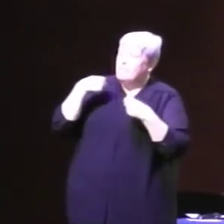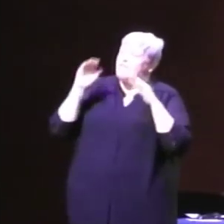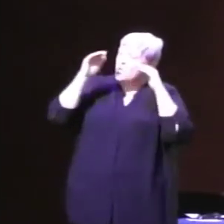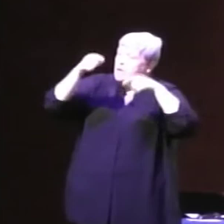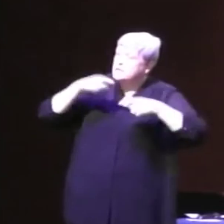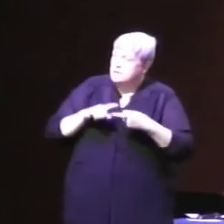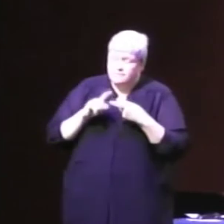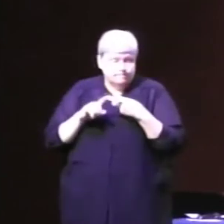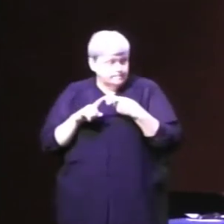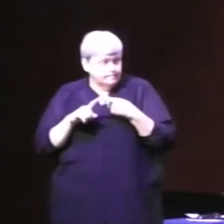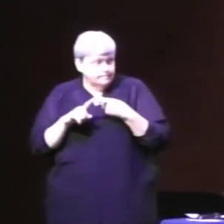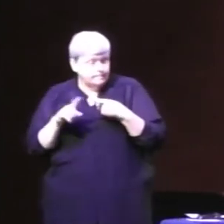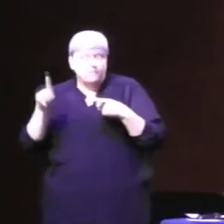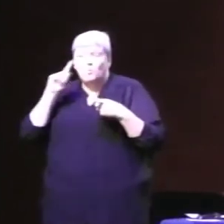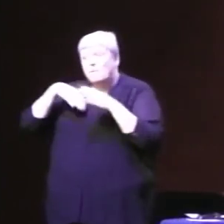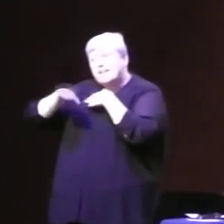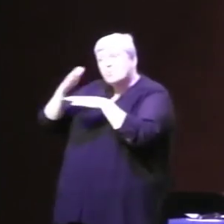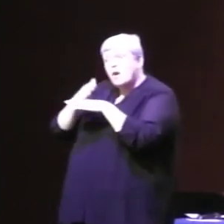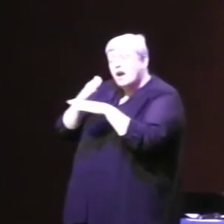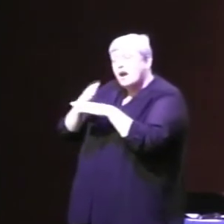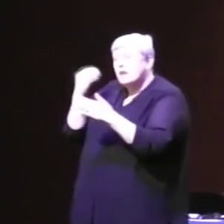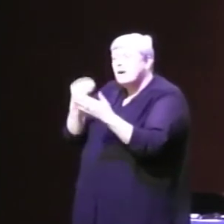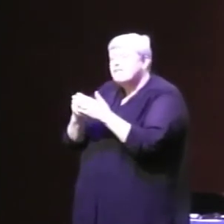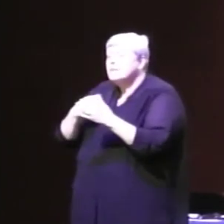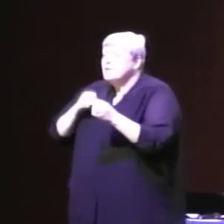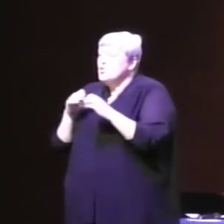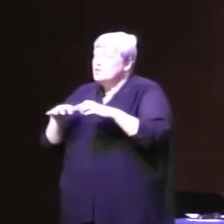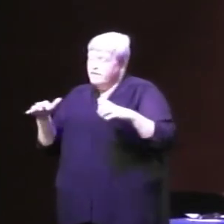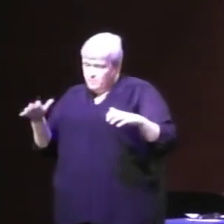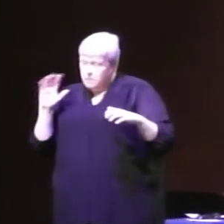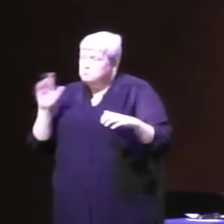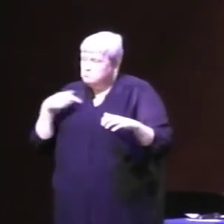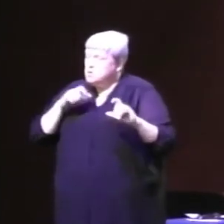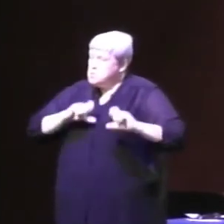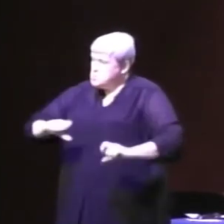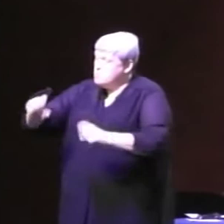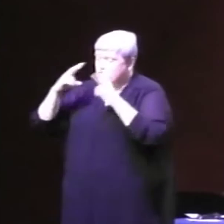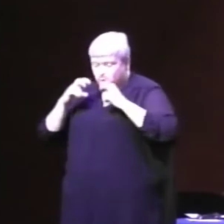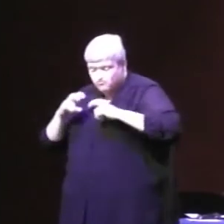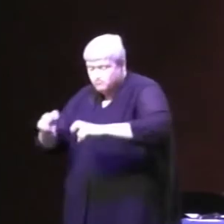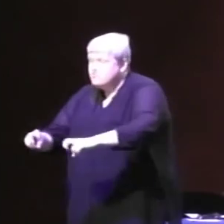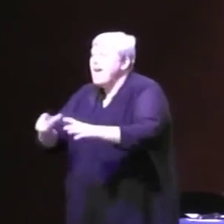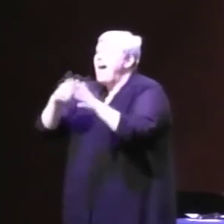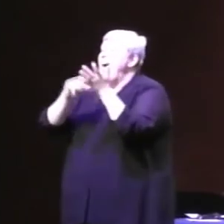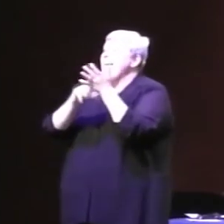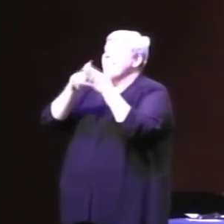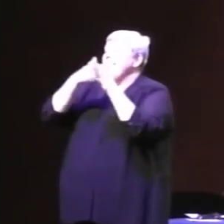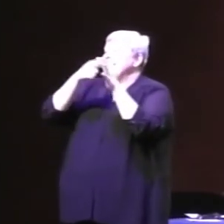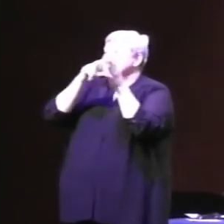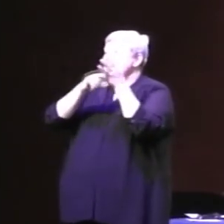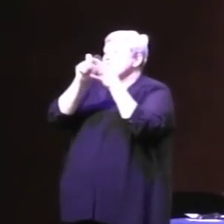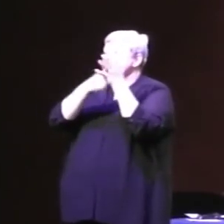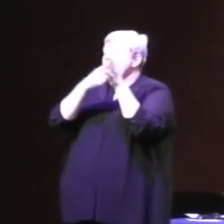on. The Women in Work project has been funded by the Scottish Government and carried out by a researcher named Alexandra Webb at the